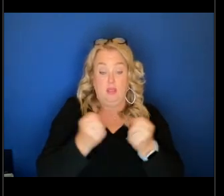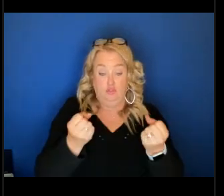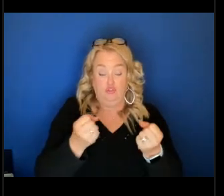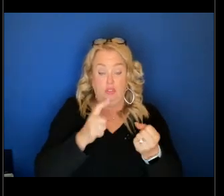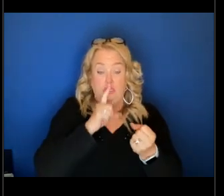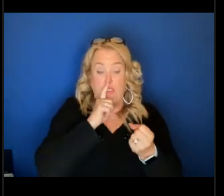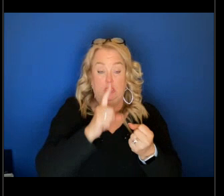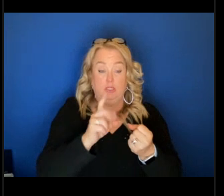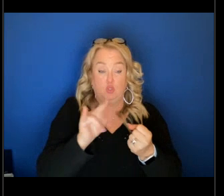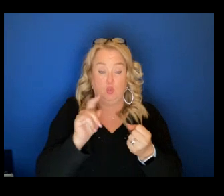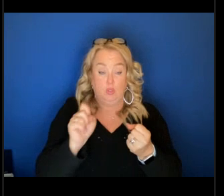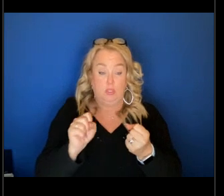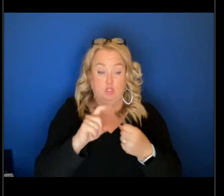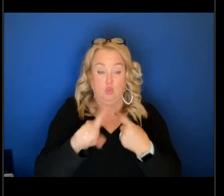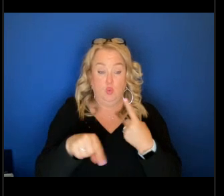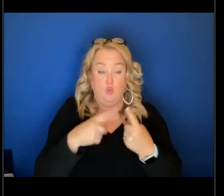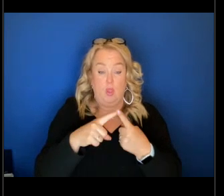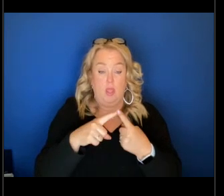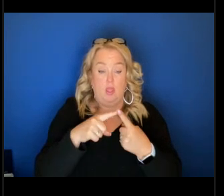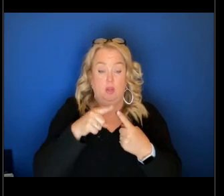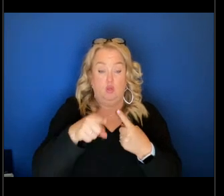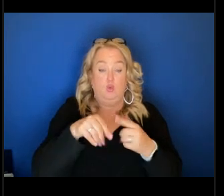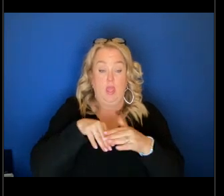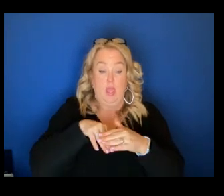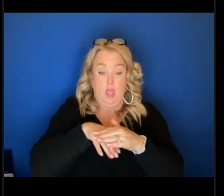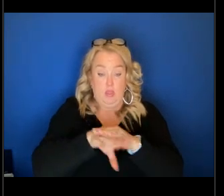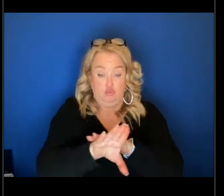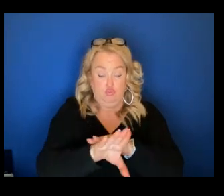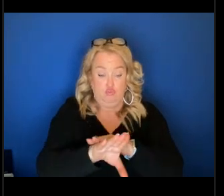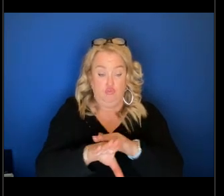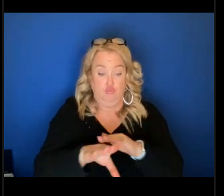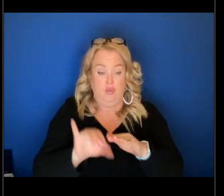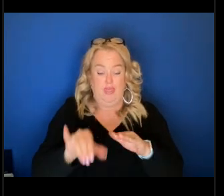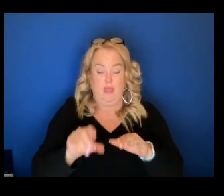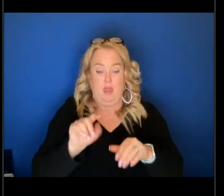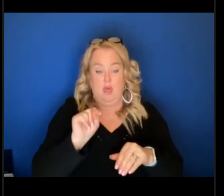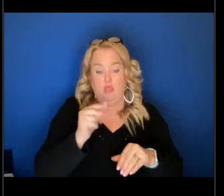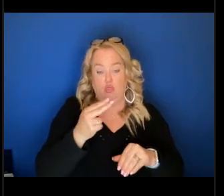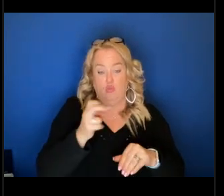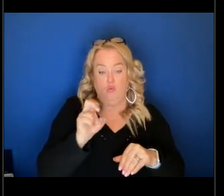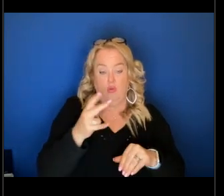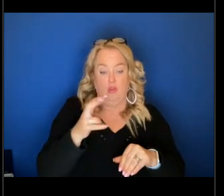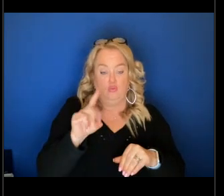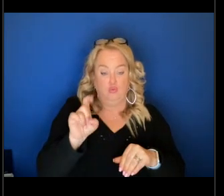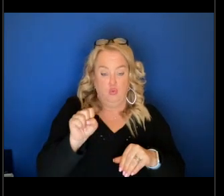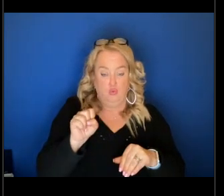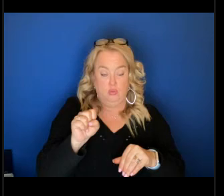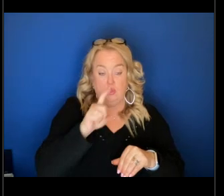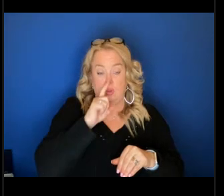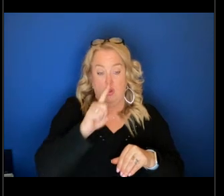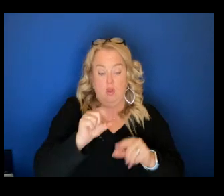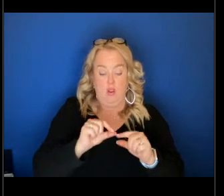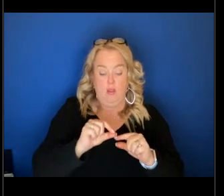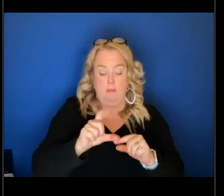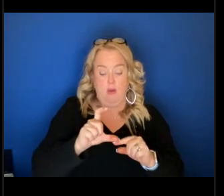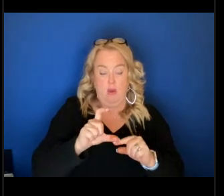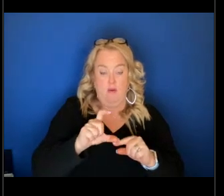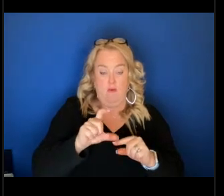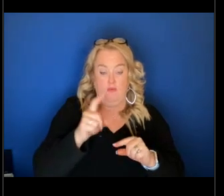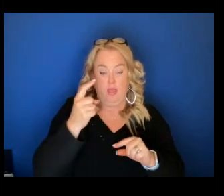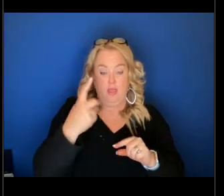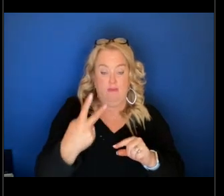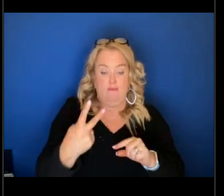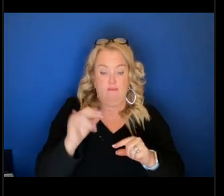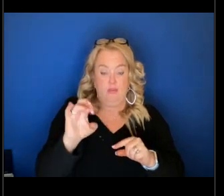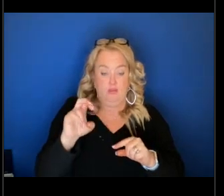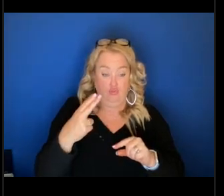includes units with primary entry thresholds exceeding maximum height. The picture shows